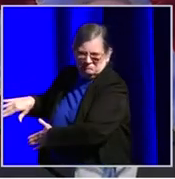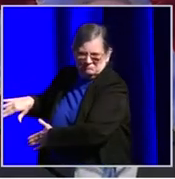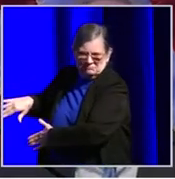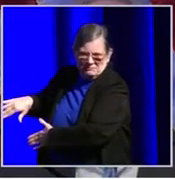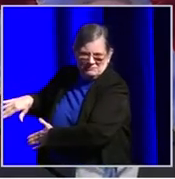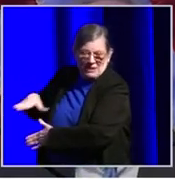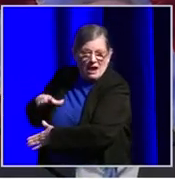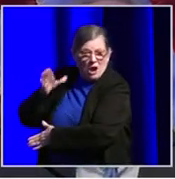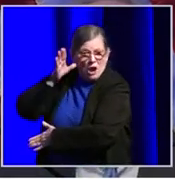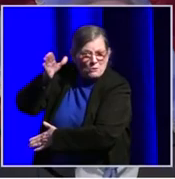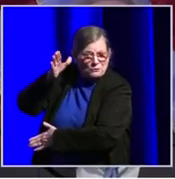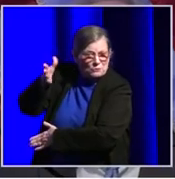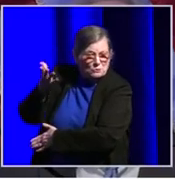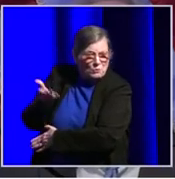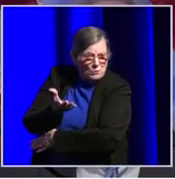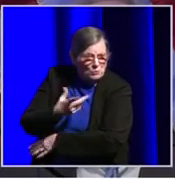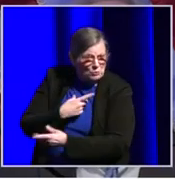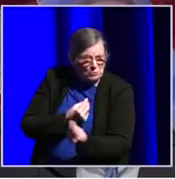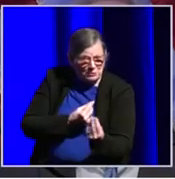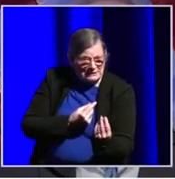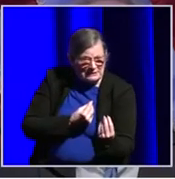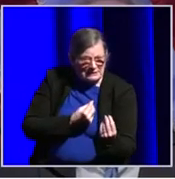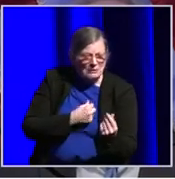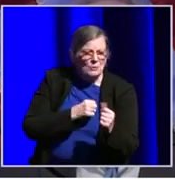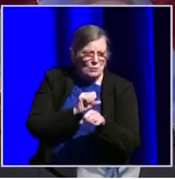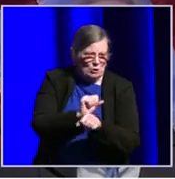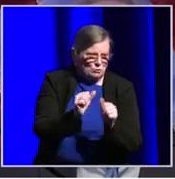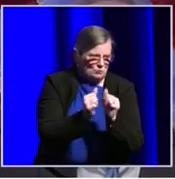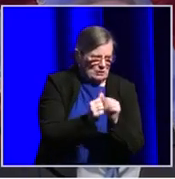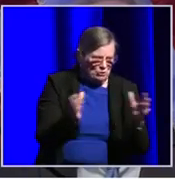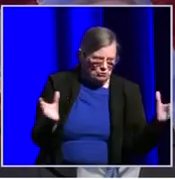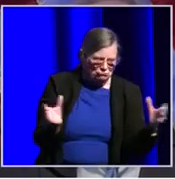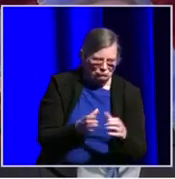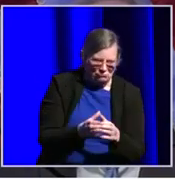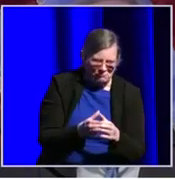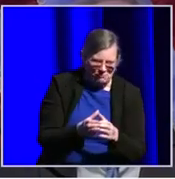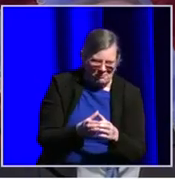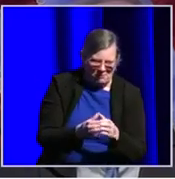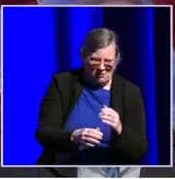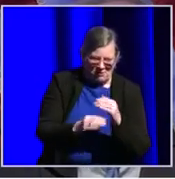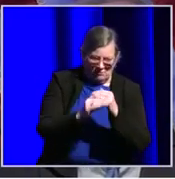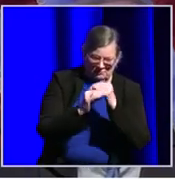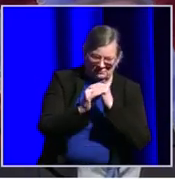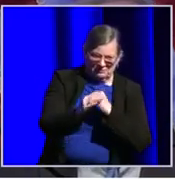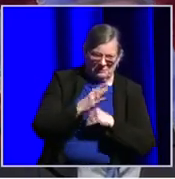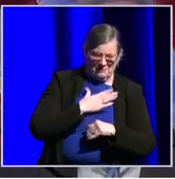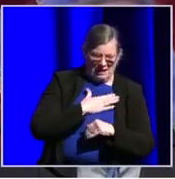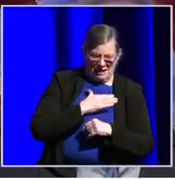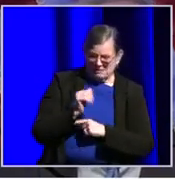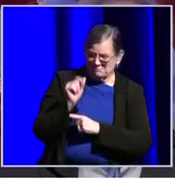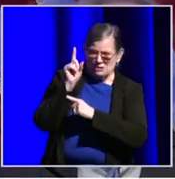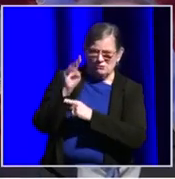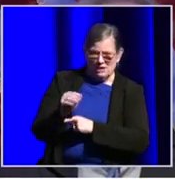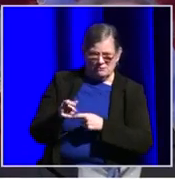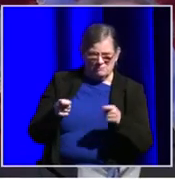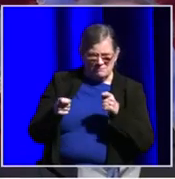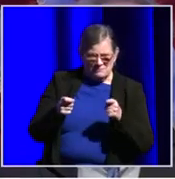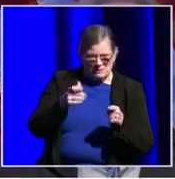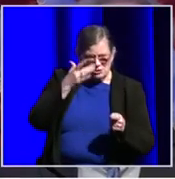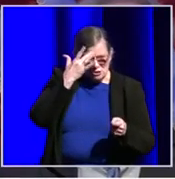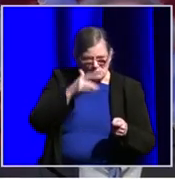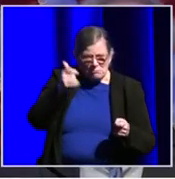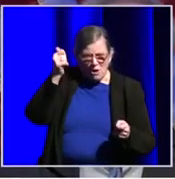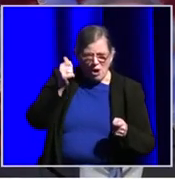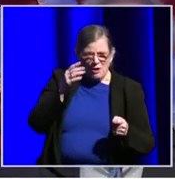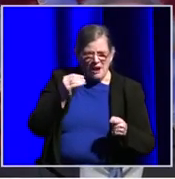together. And I will set the tone for my administration to work harder, smarter, and more